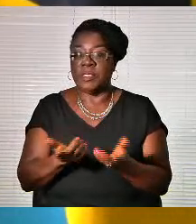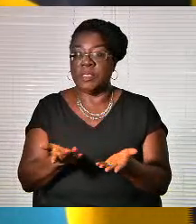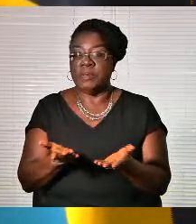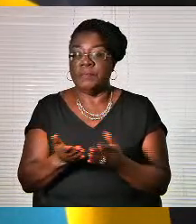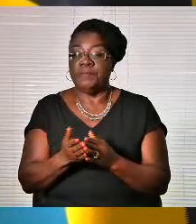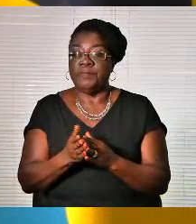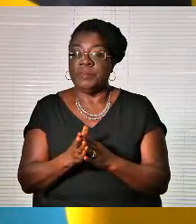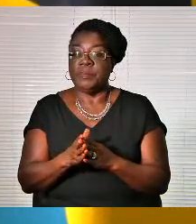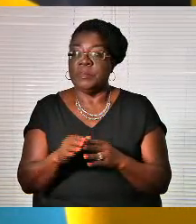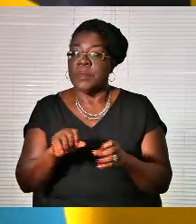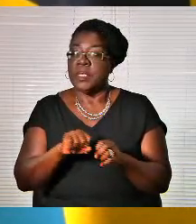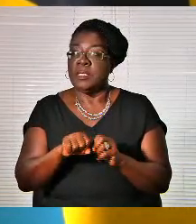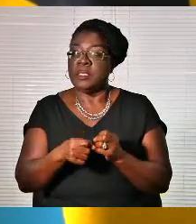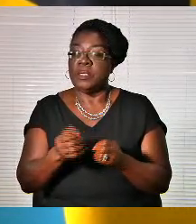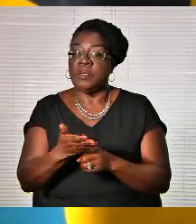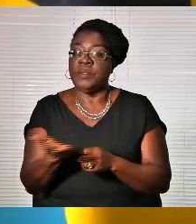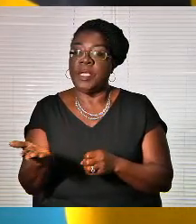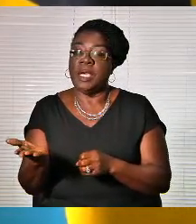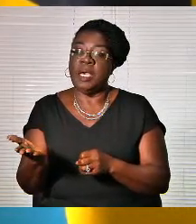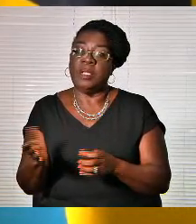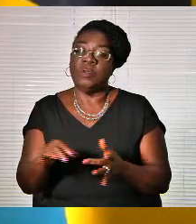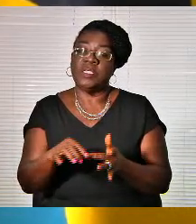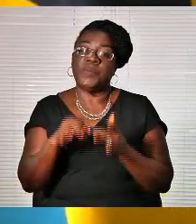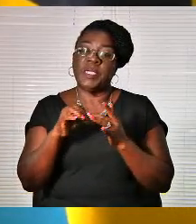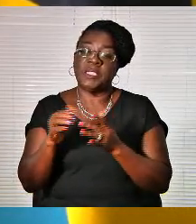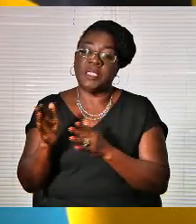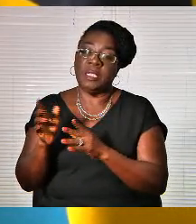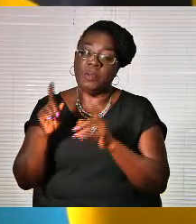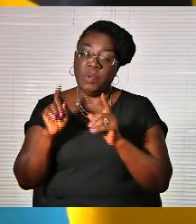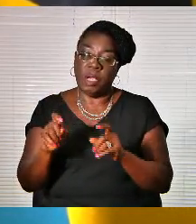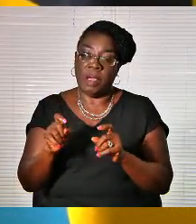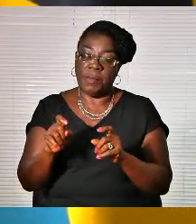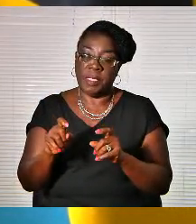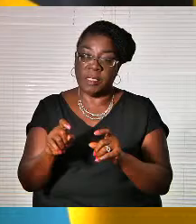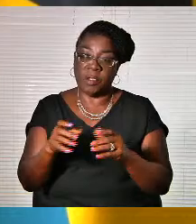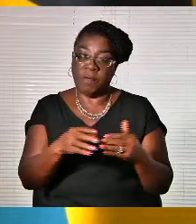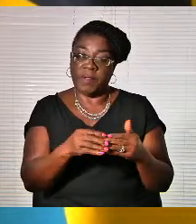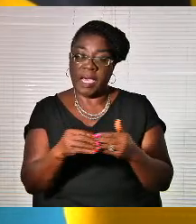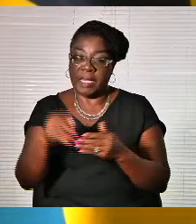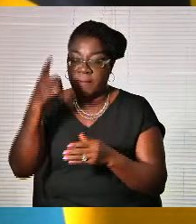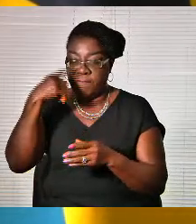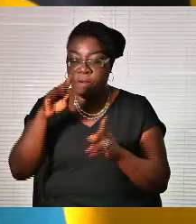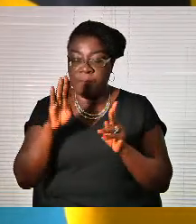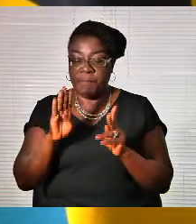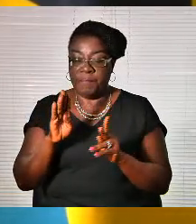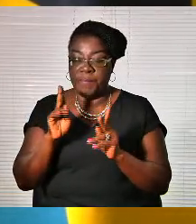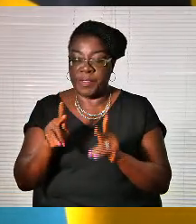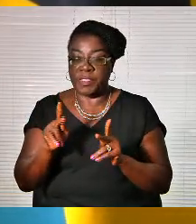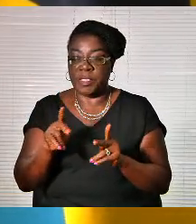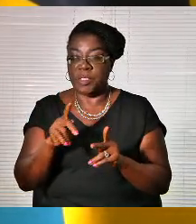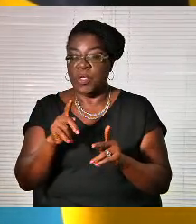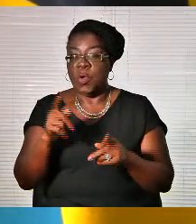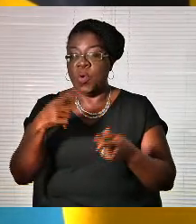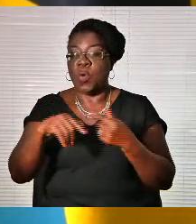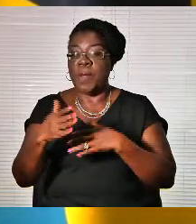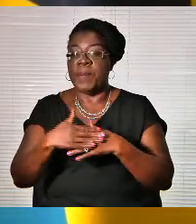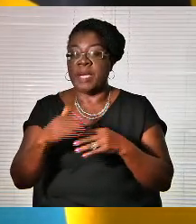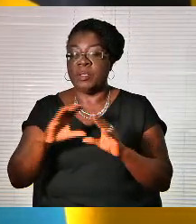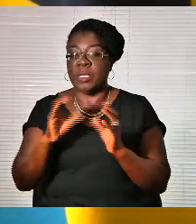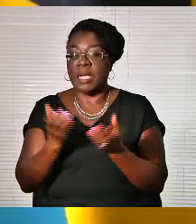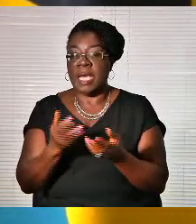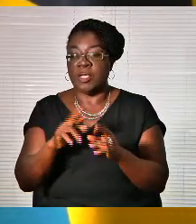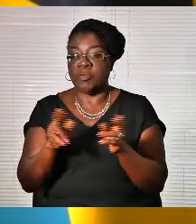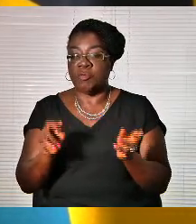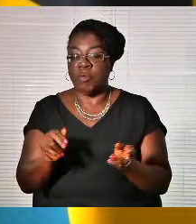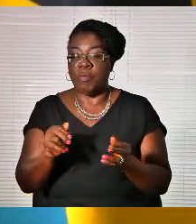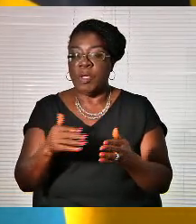So there are no specific requirements or guidances for persons with asthma who return into the classroom setting.